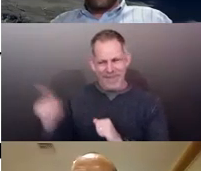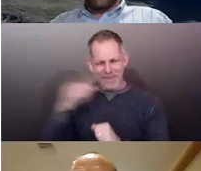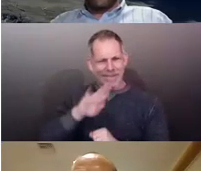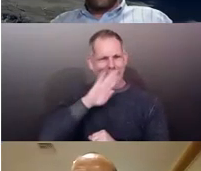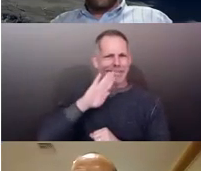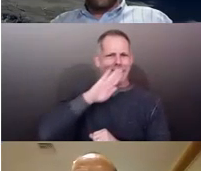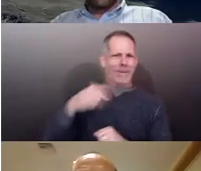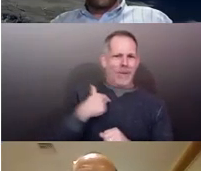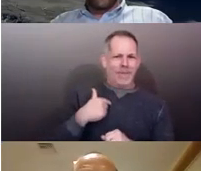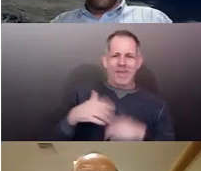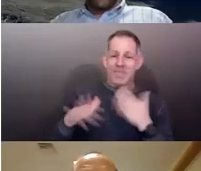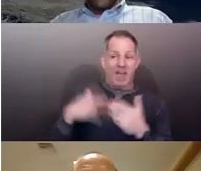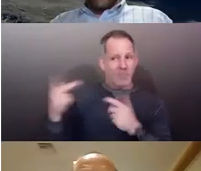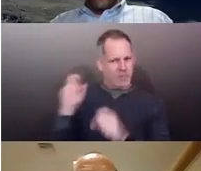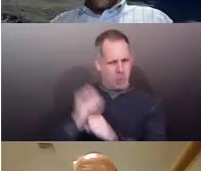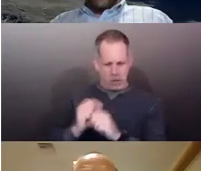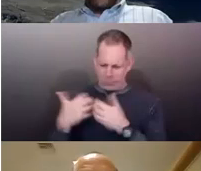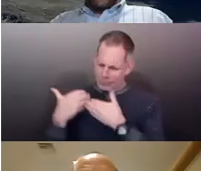Next slide.